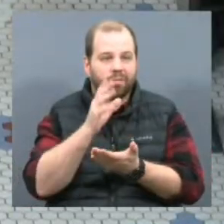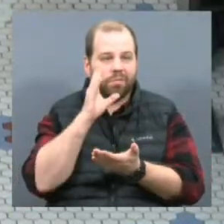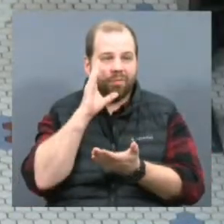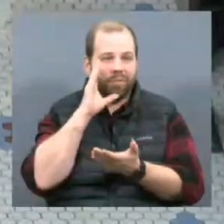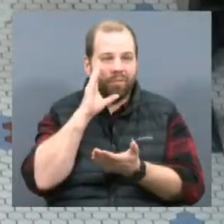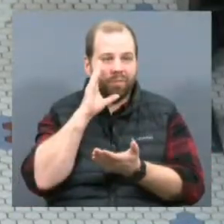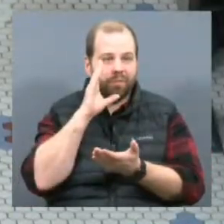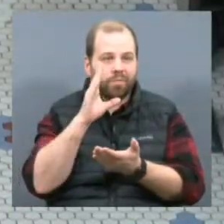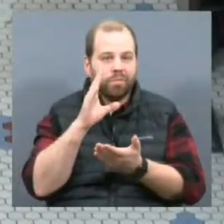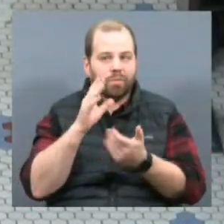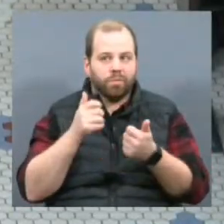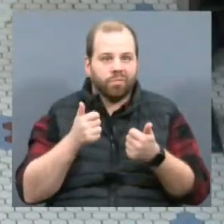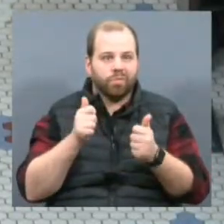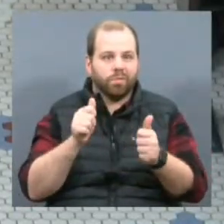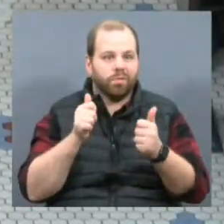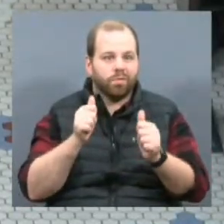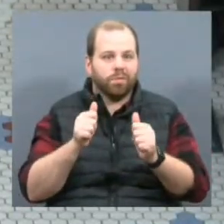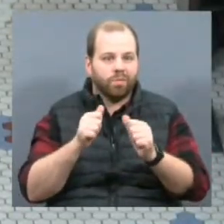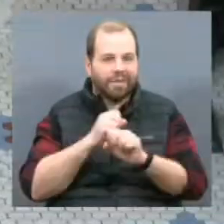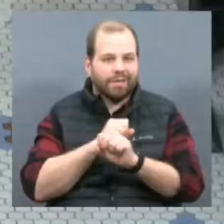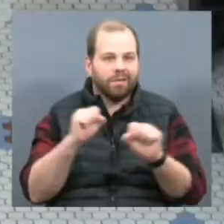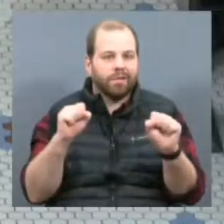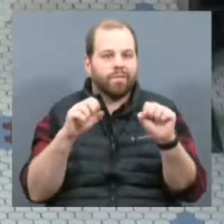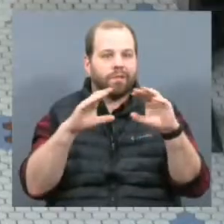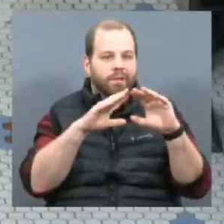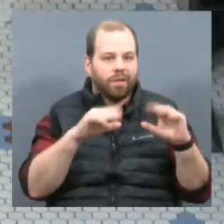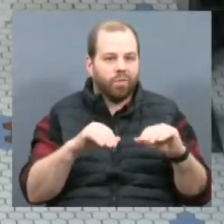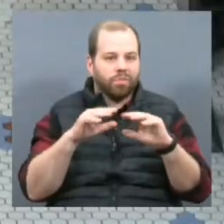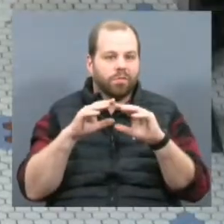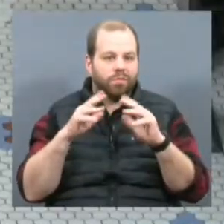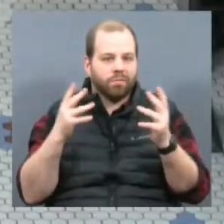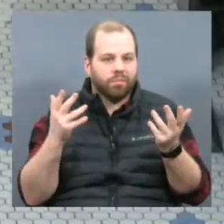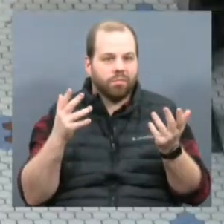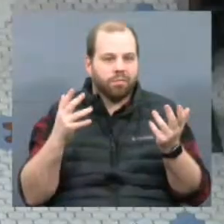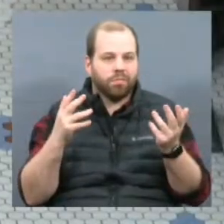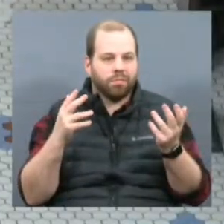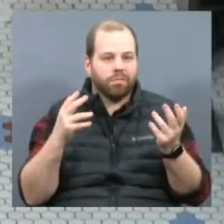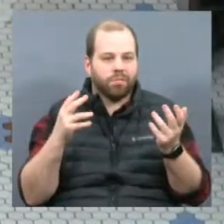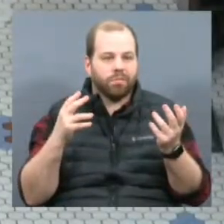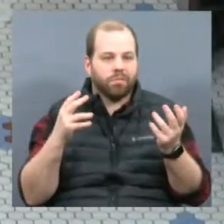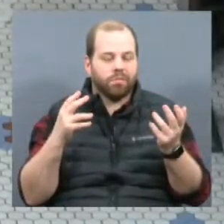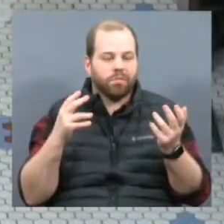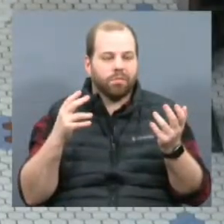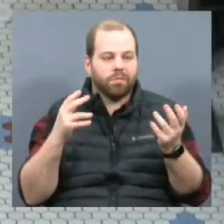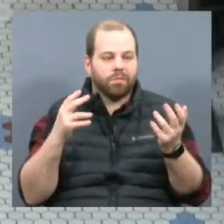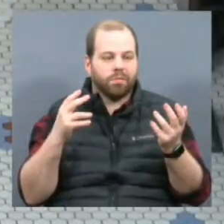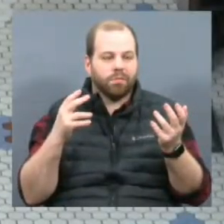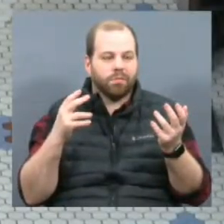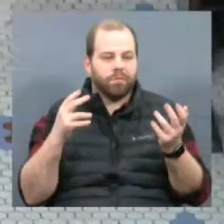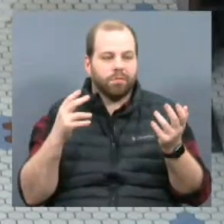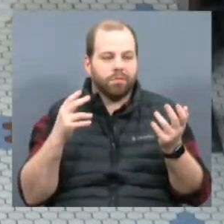make a further effort to try to see if we can find someone who would want the house. I mean, I understand the historic nature